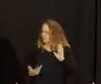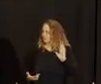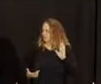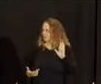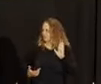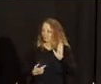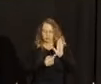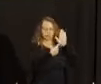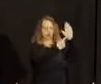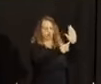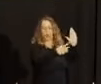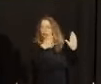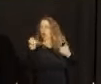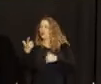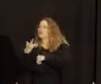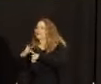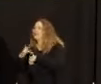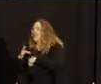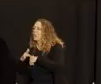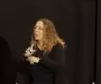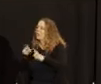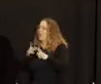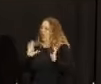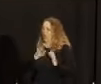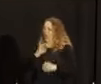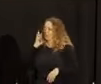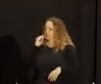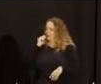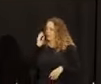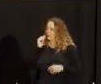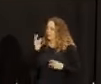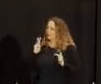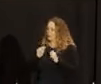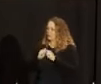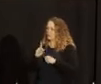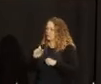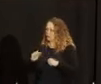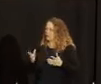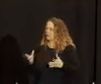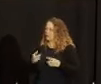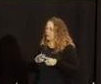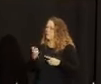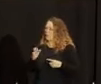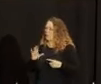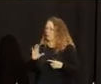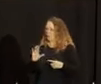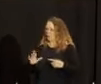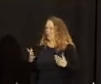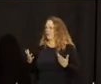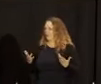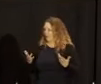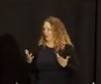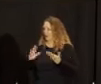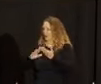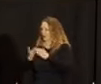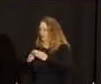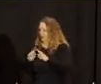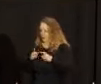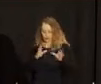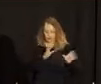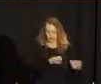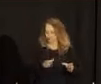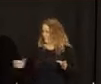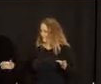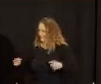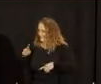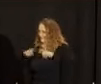have available about the experiences of people with disabilities from various communities? We know, just